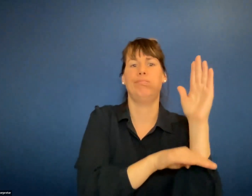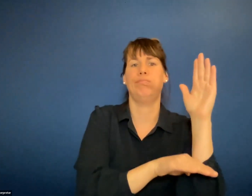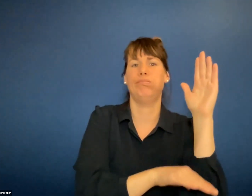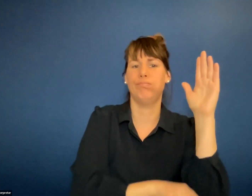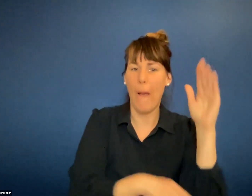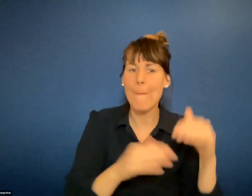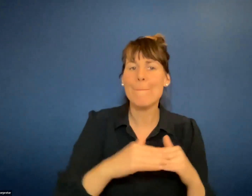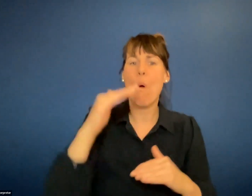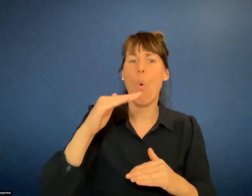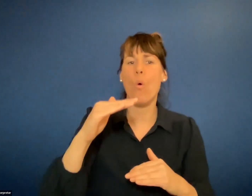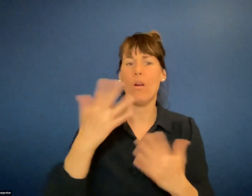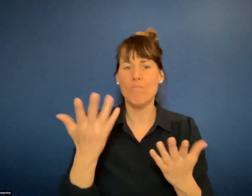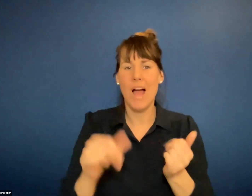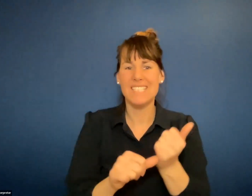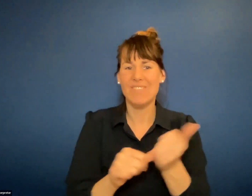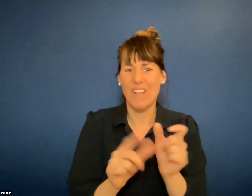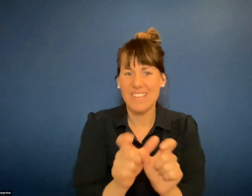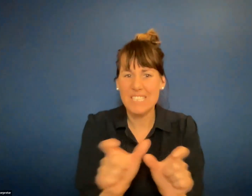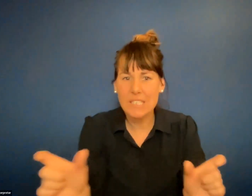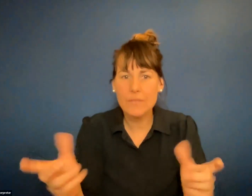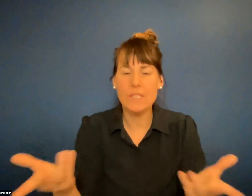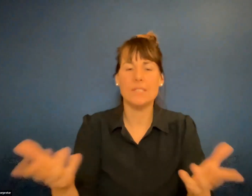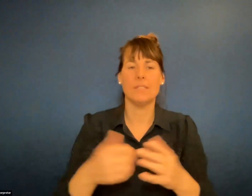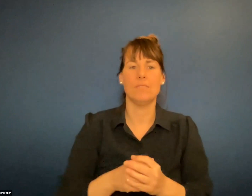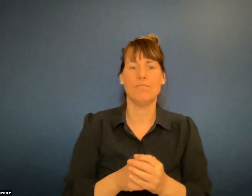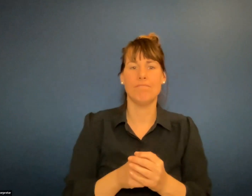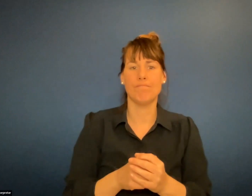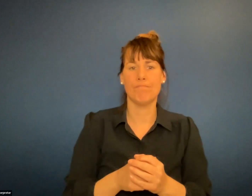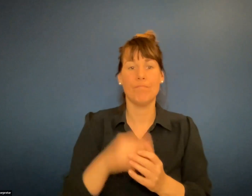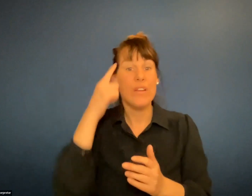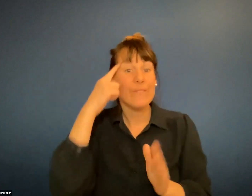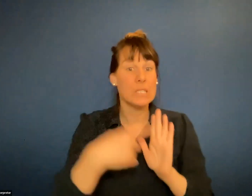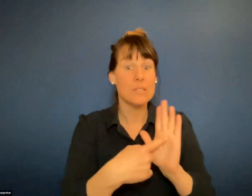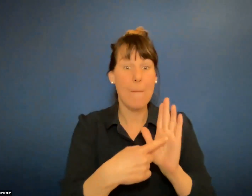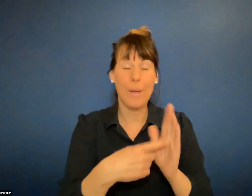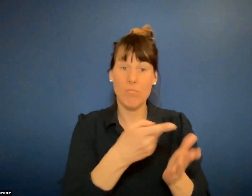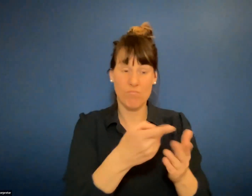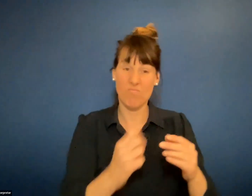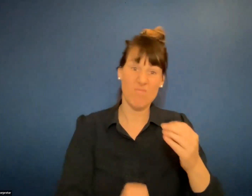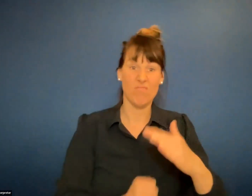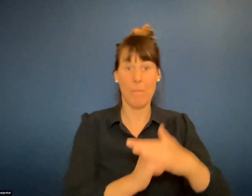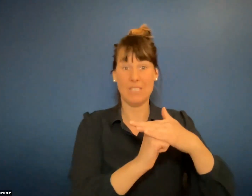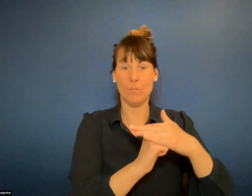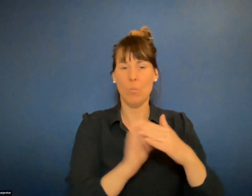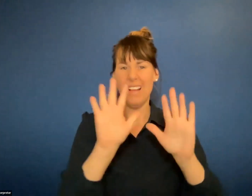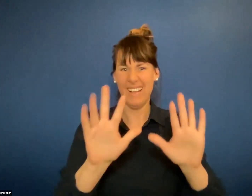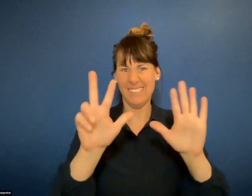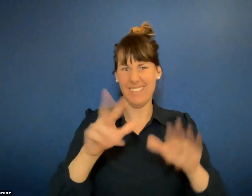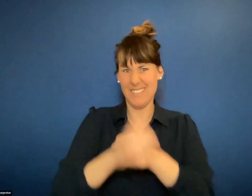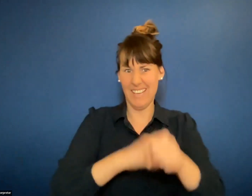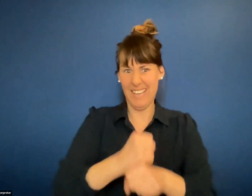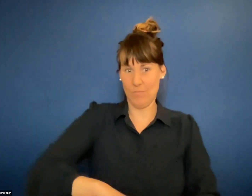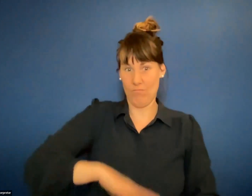patient every 5 years, and for a maximum of 2